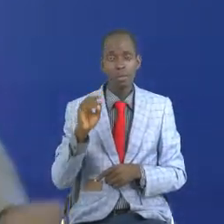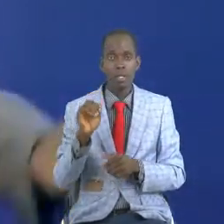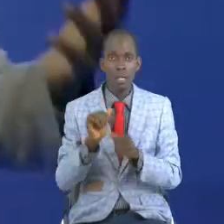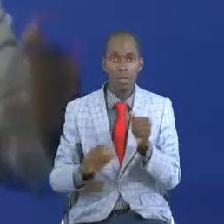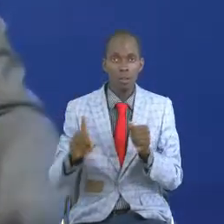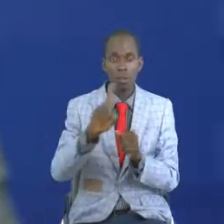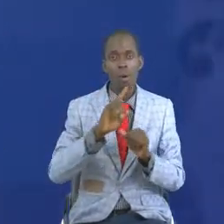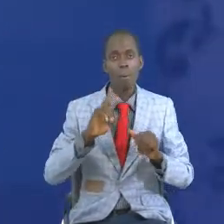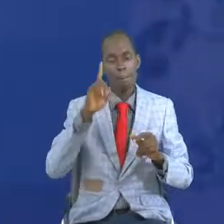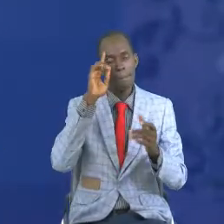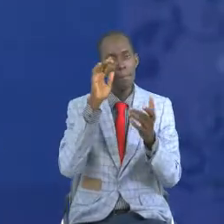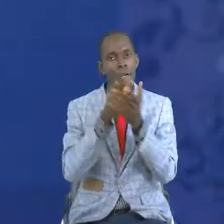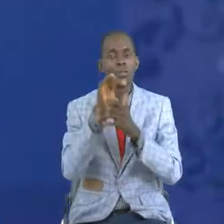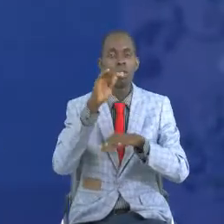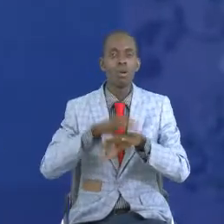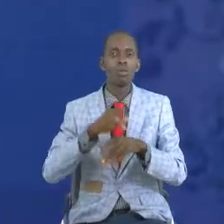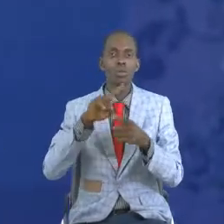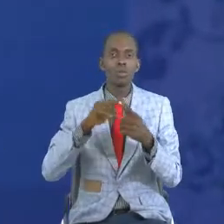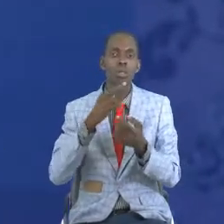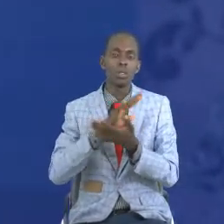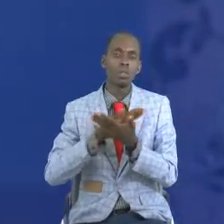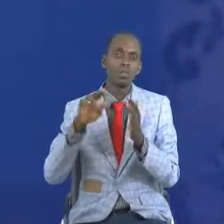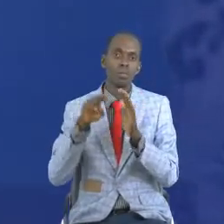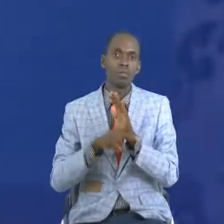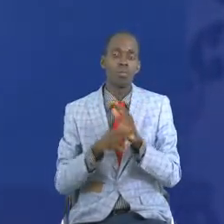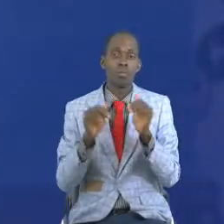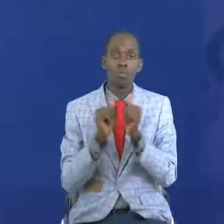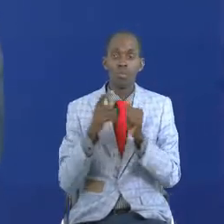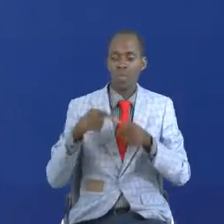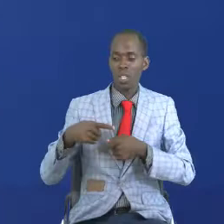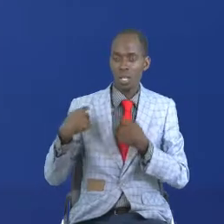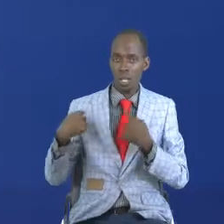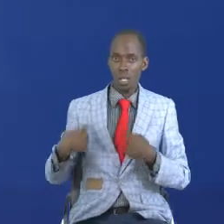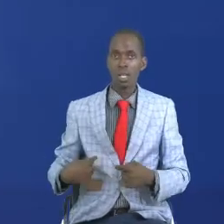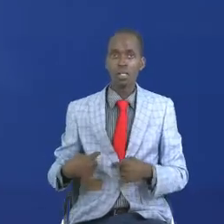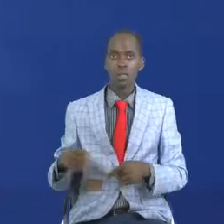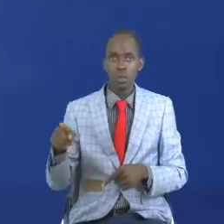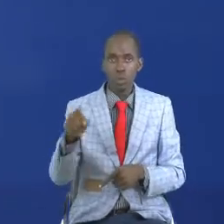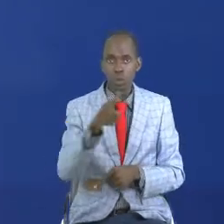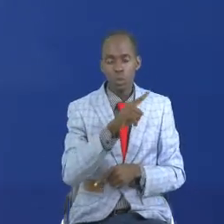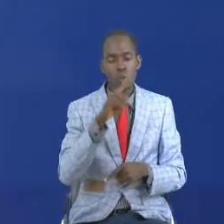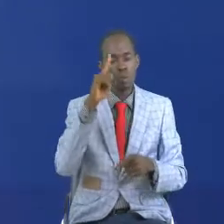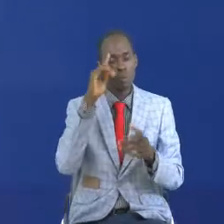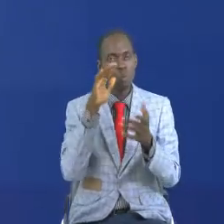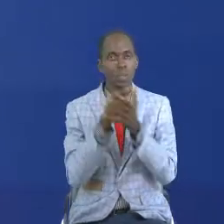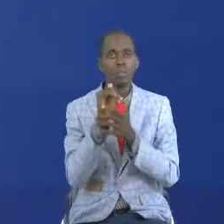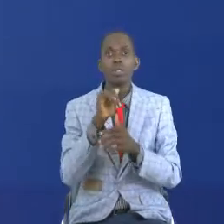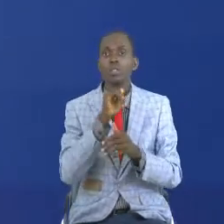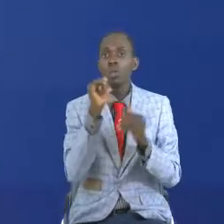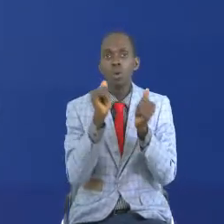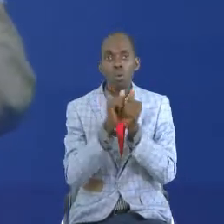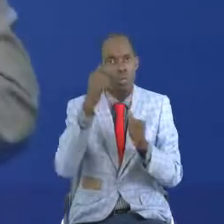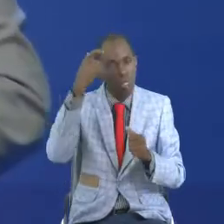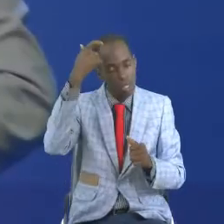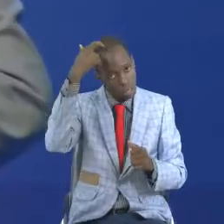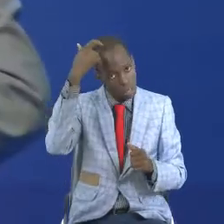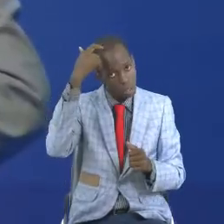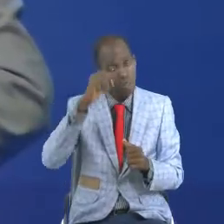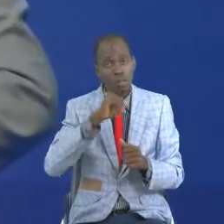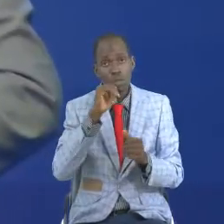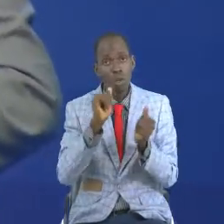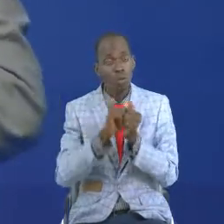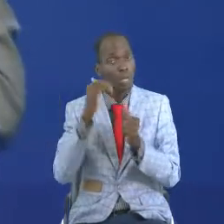righteousness what they heart not believe it not from the head what not with the mind what the heart the